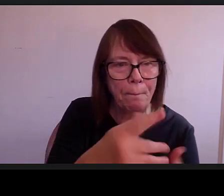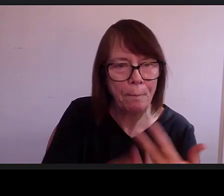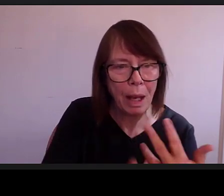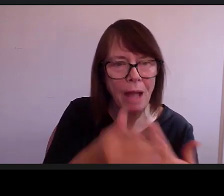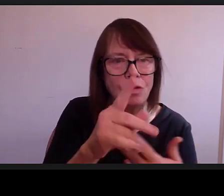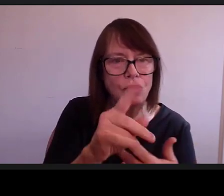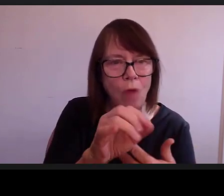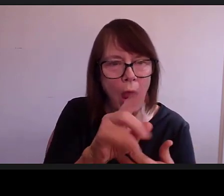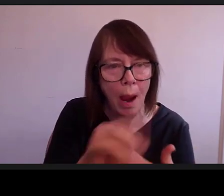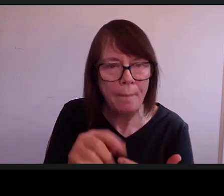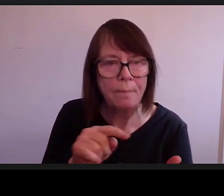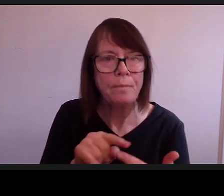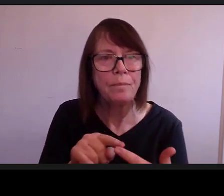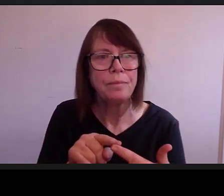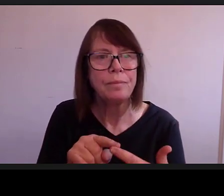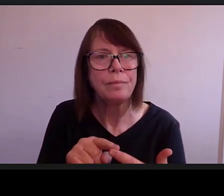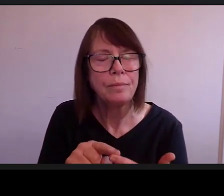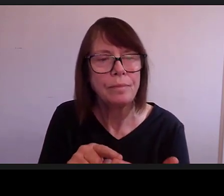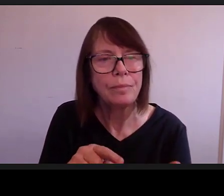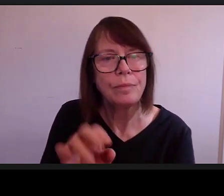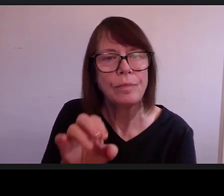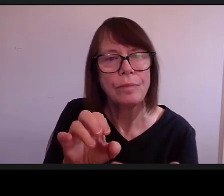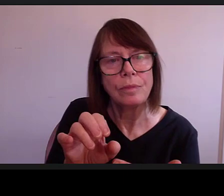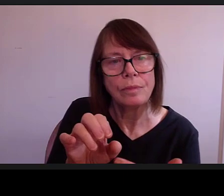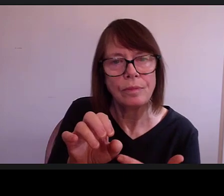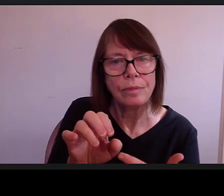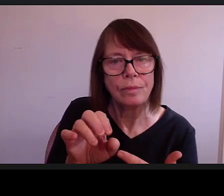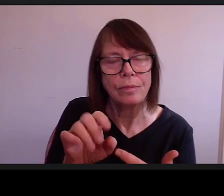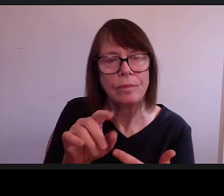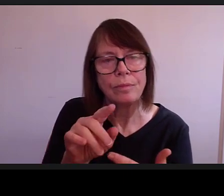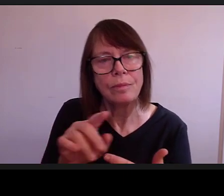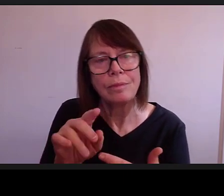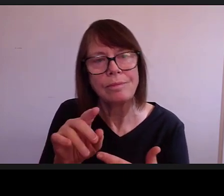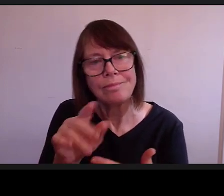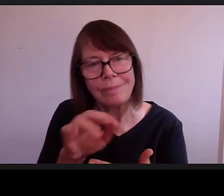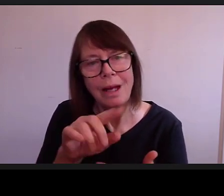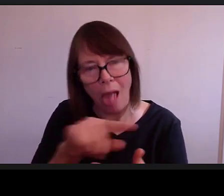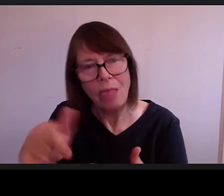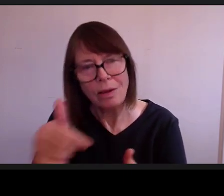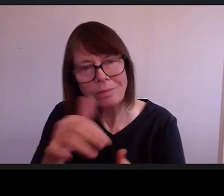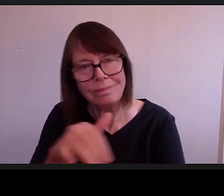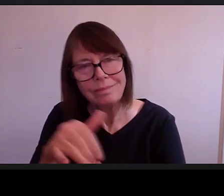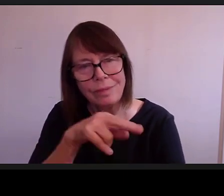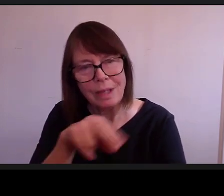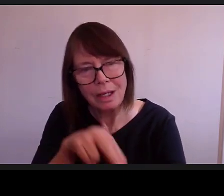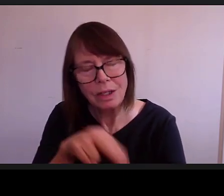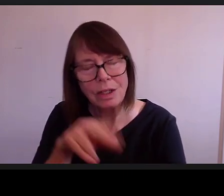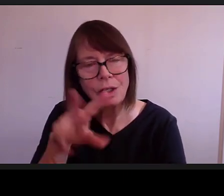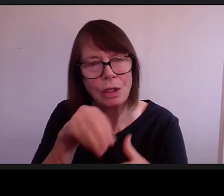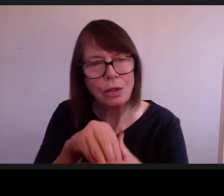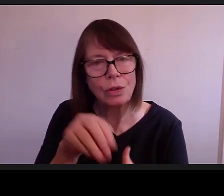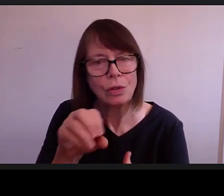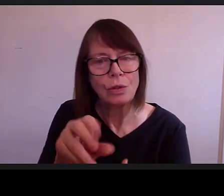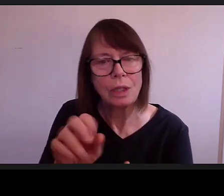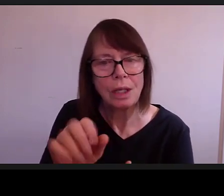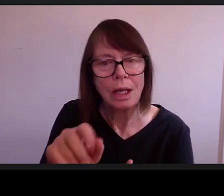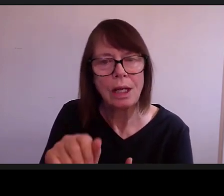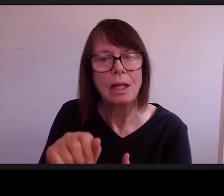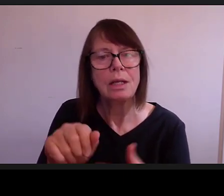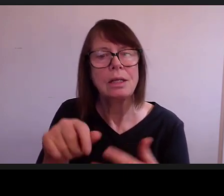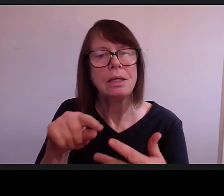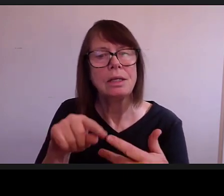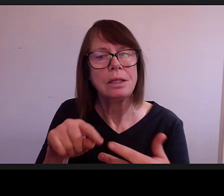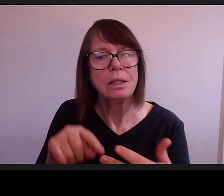Tribe, Siksika, and South and North Bikini nations, and includes Tsuut'ina, Stoney